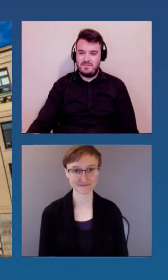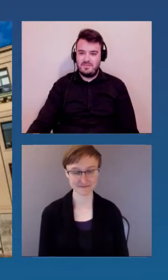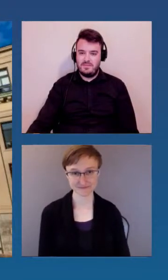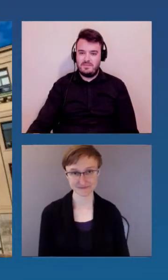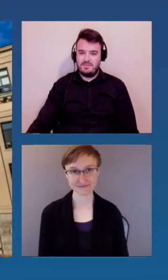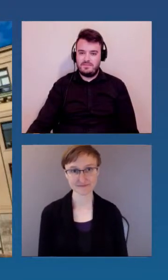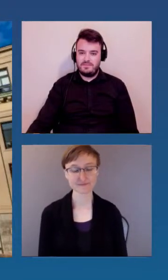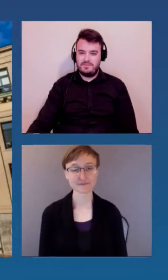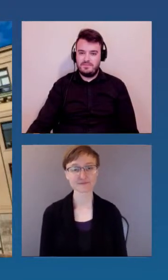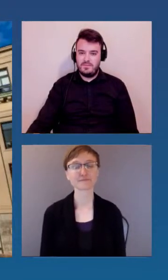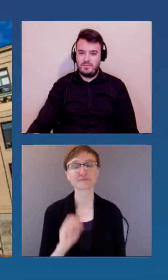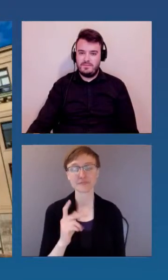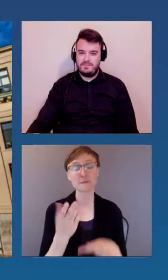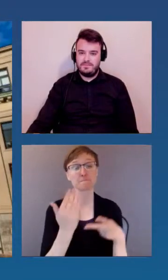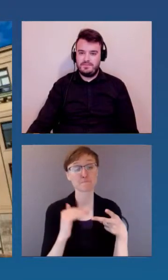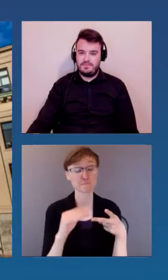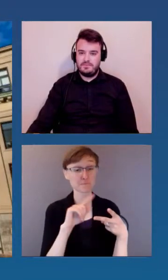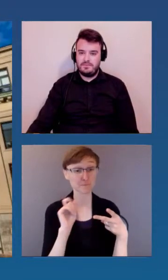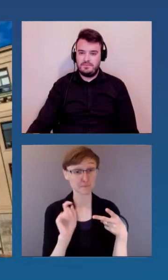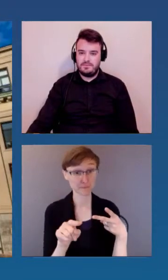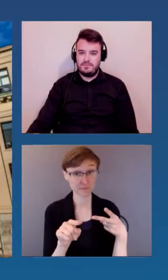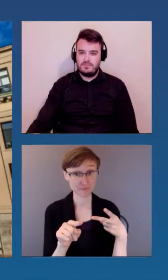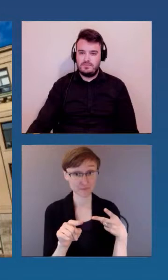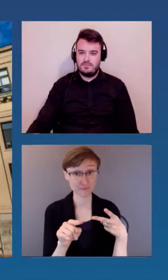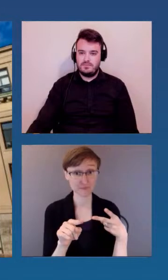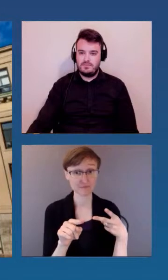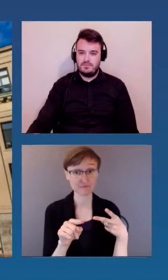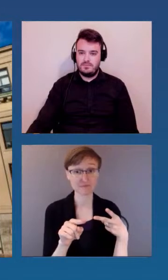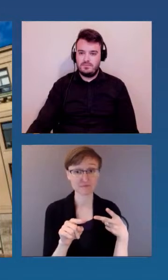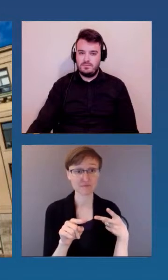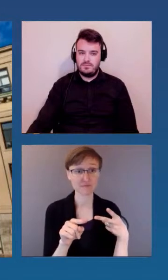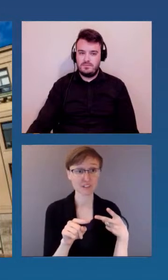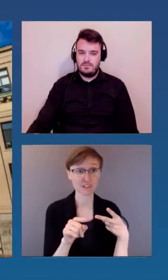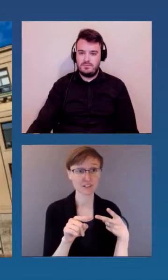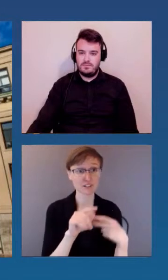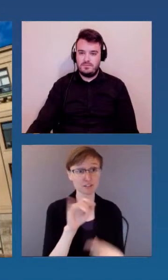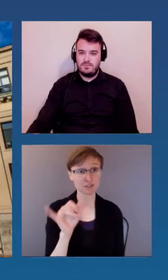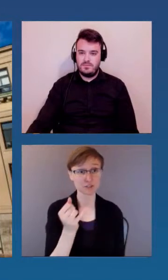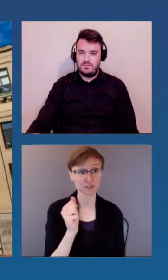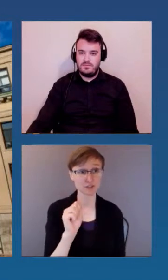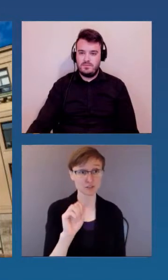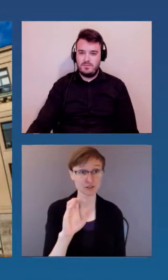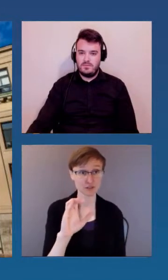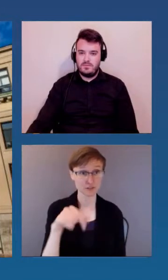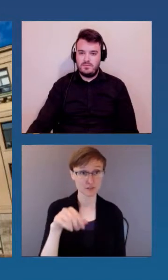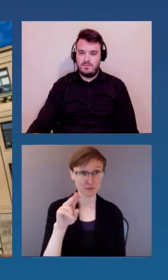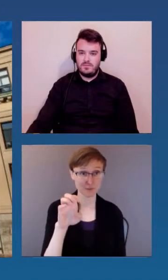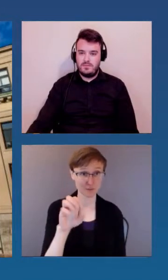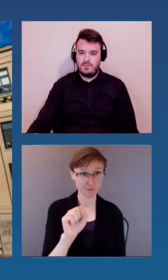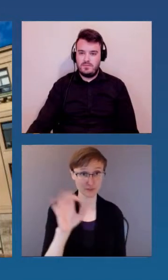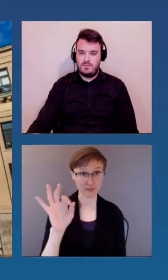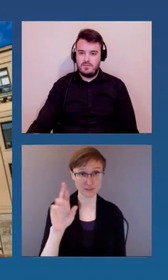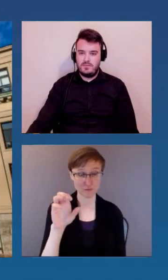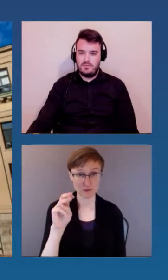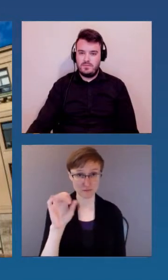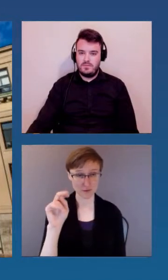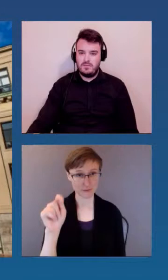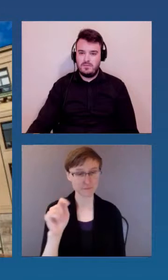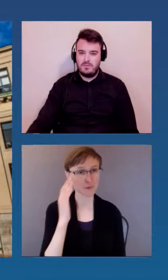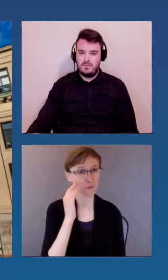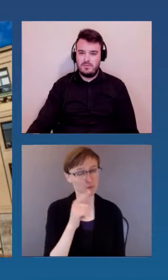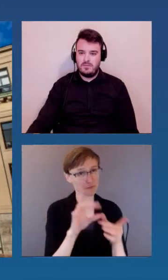At Carleton, we've also announced that we would be following essentially the same plan as we did for the fall. Although, of course, if